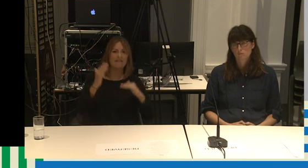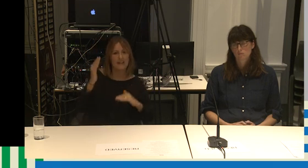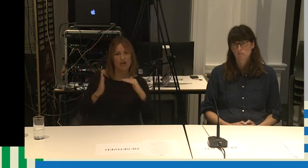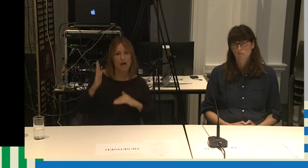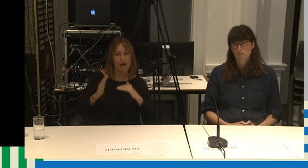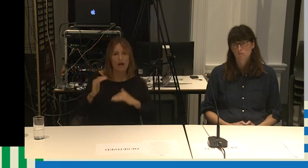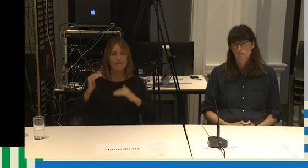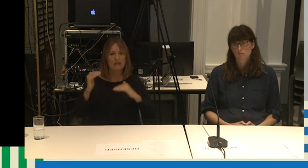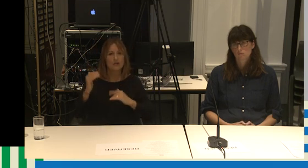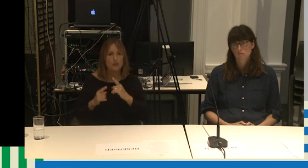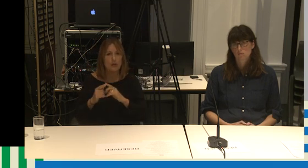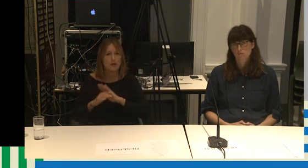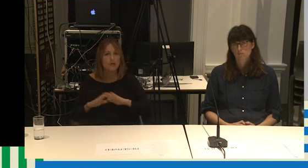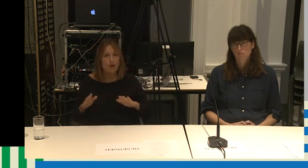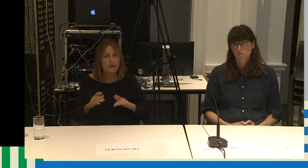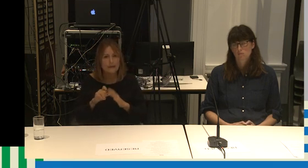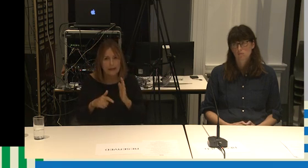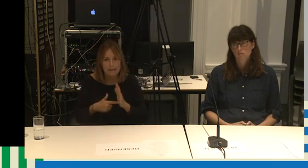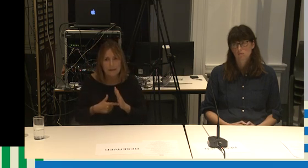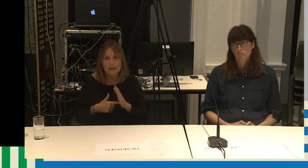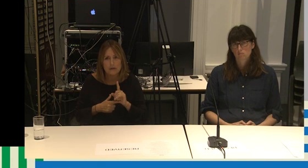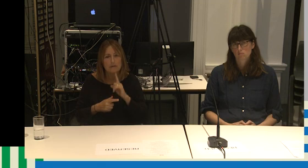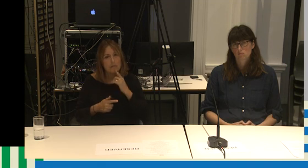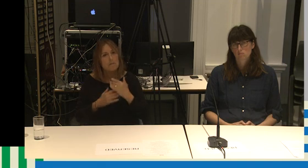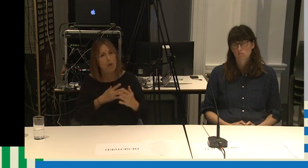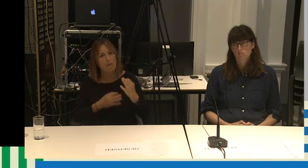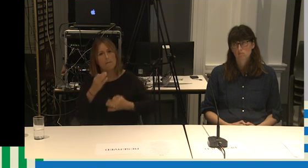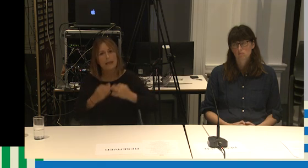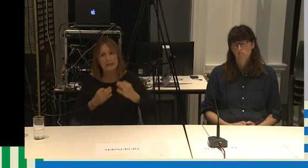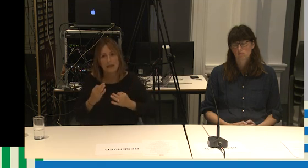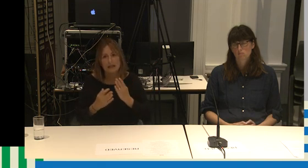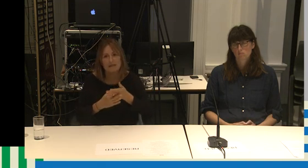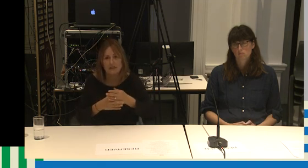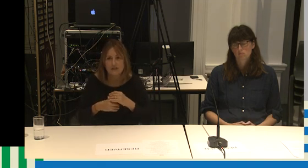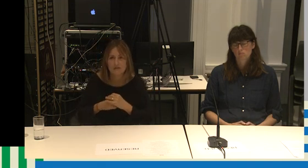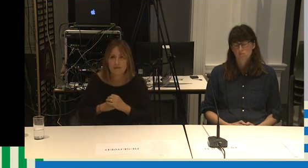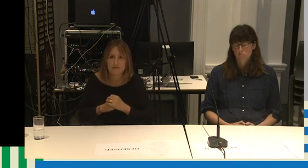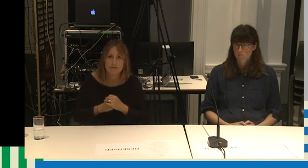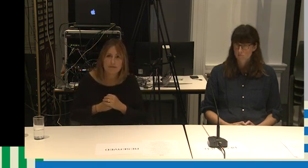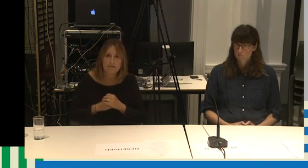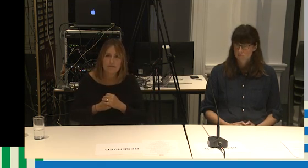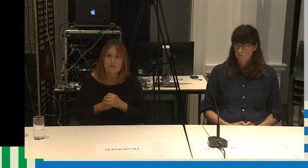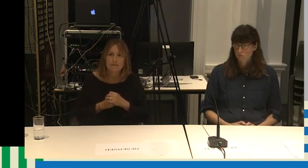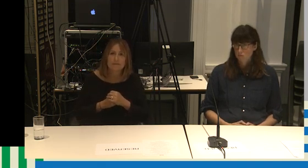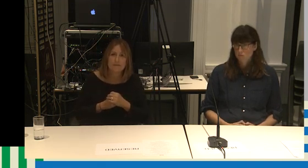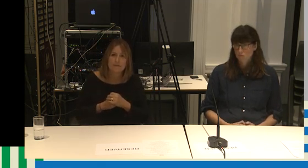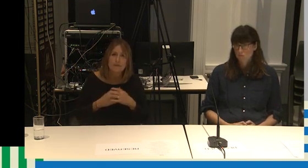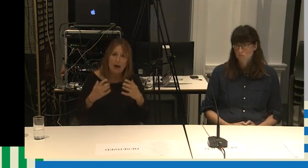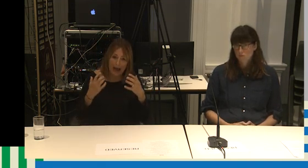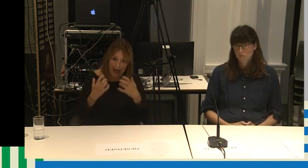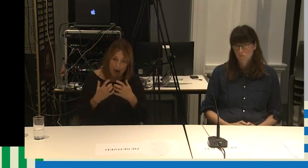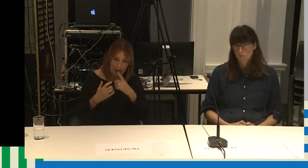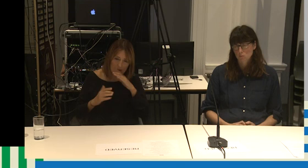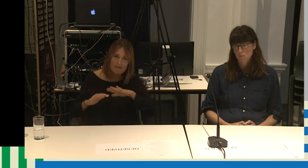that was like quite a political intervention into society. And so how do we confront